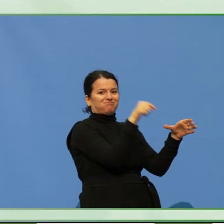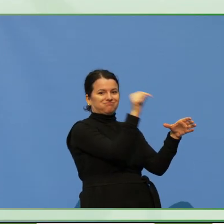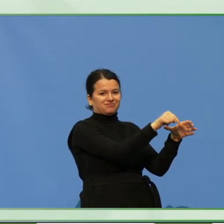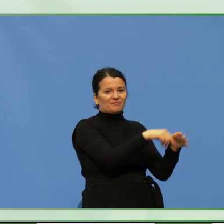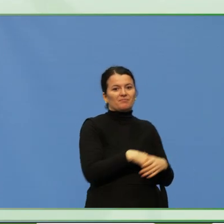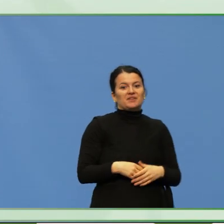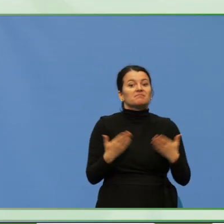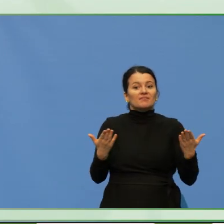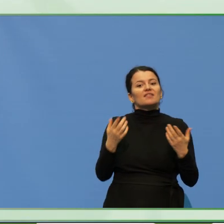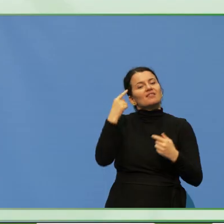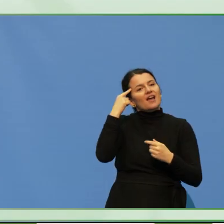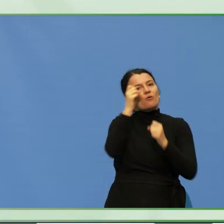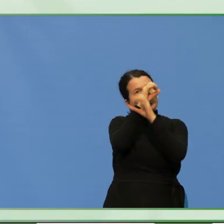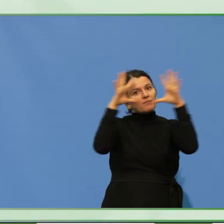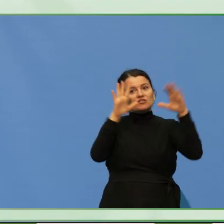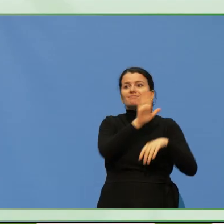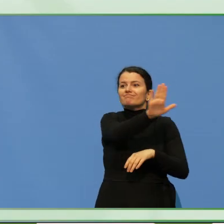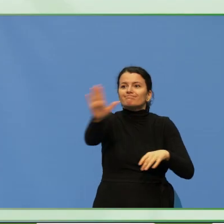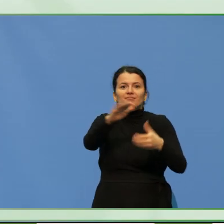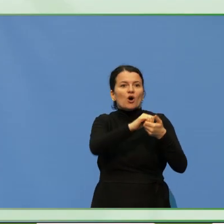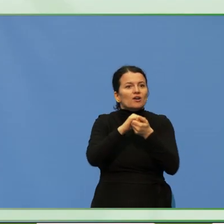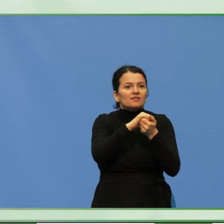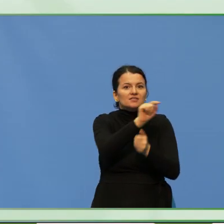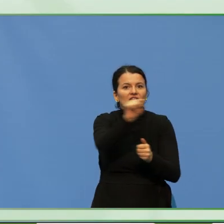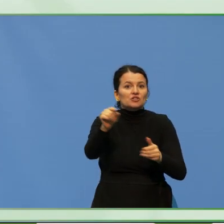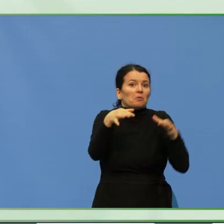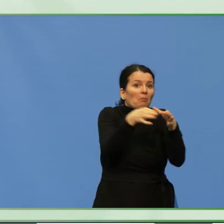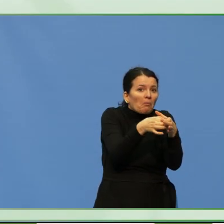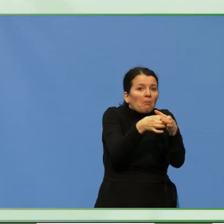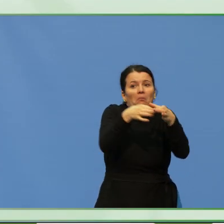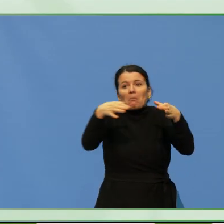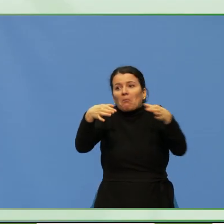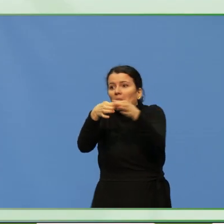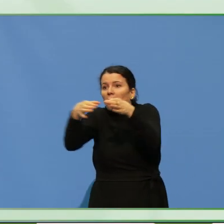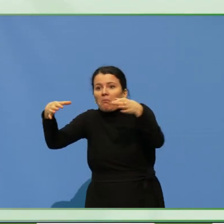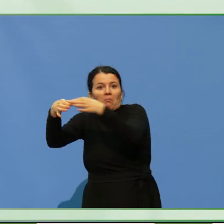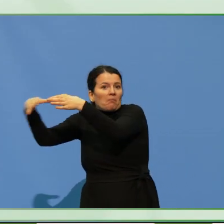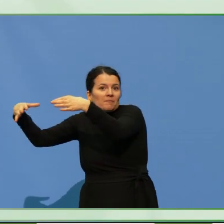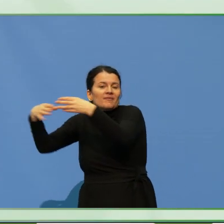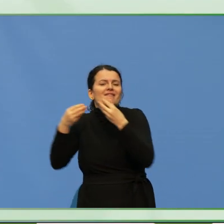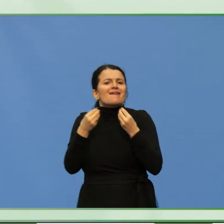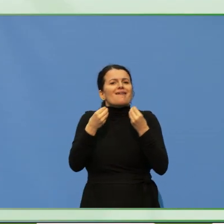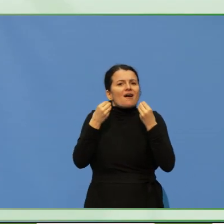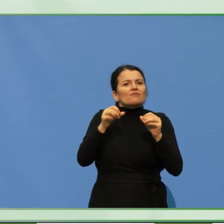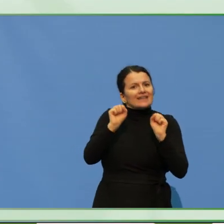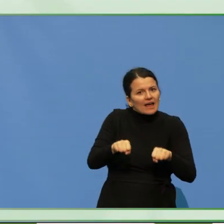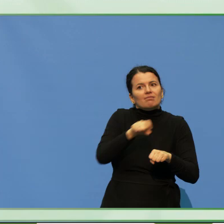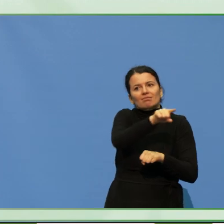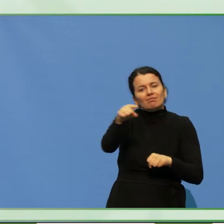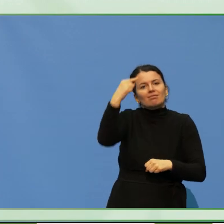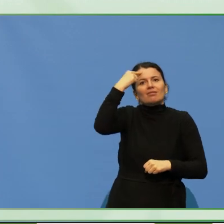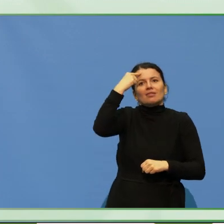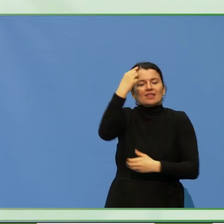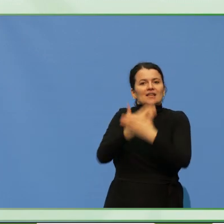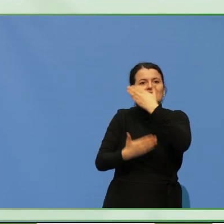business, in your organization to ensure that disabled people can thrive now to quote Disability Culture Lab. And even to